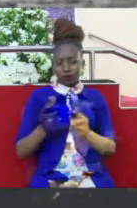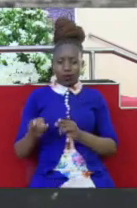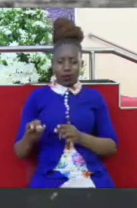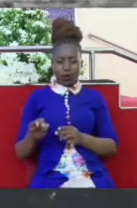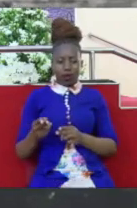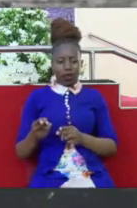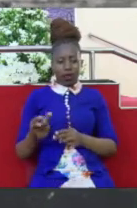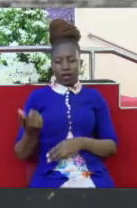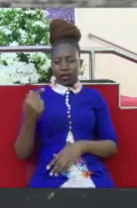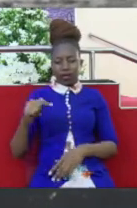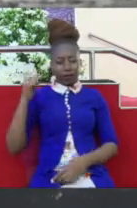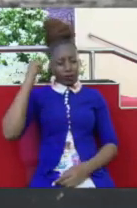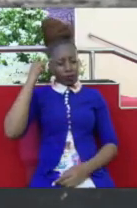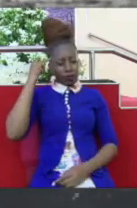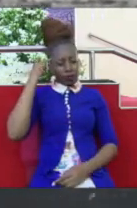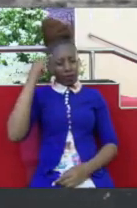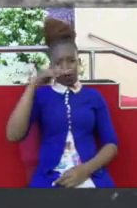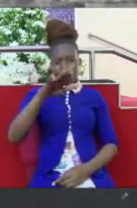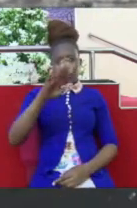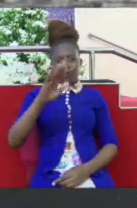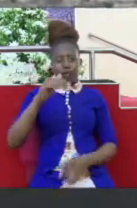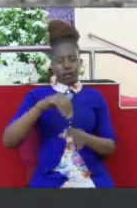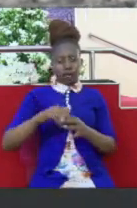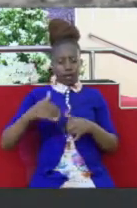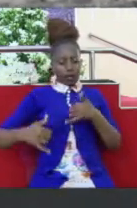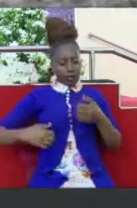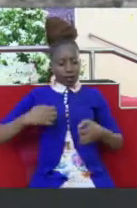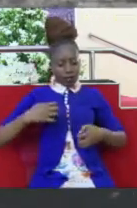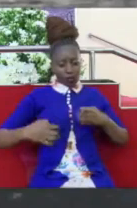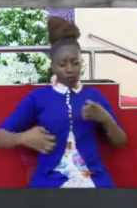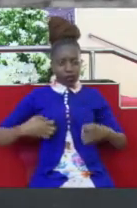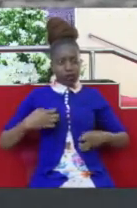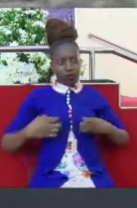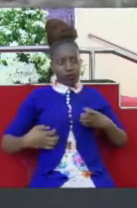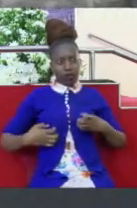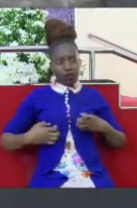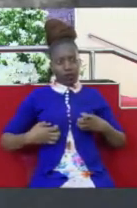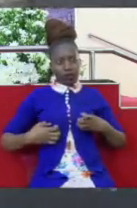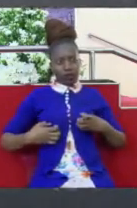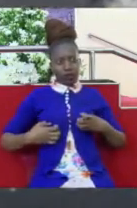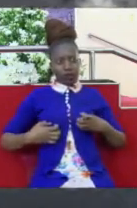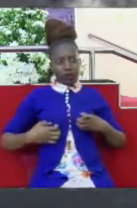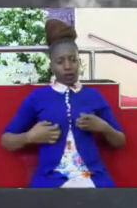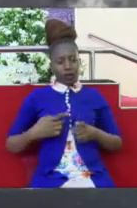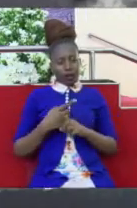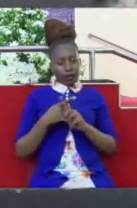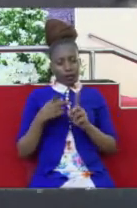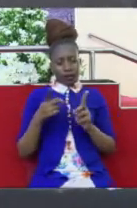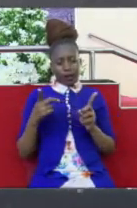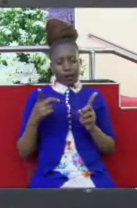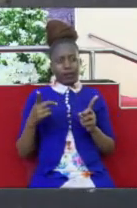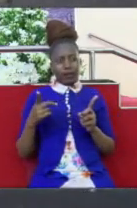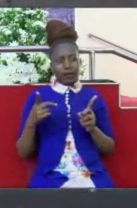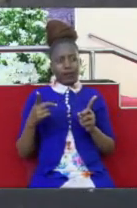your emotions. Ni ile tu mawazo yako ama hisia zako tu. But empathy, lakini kuingia kwa kiatu ya ule mtu, is on a